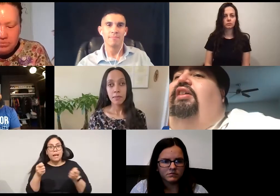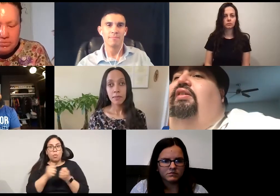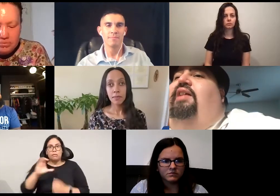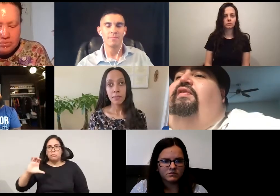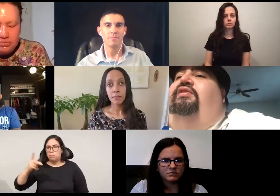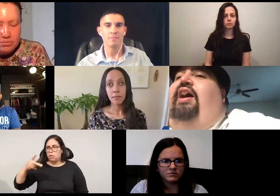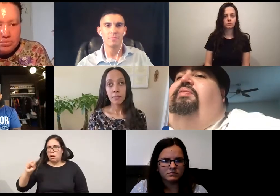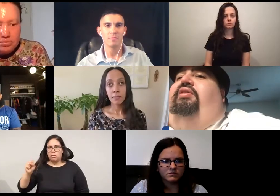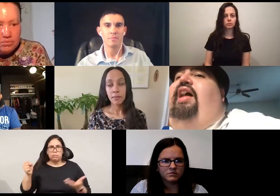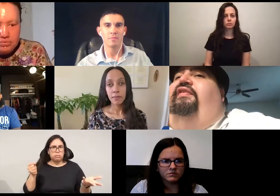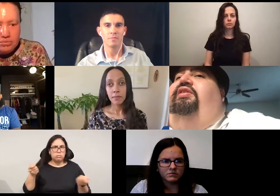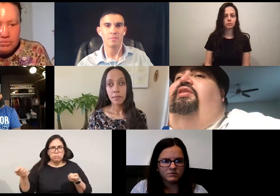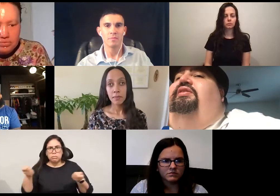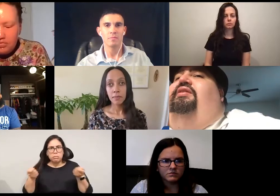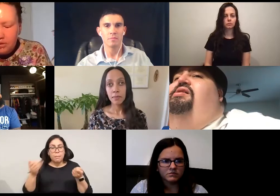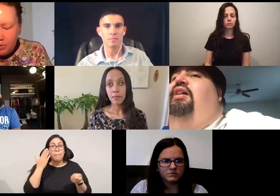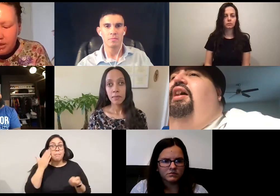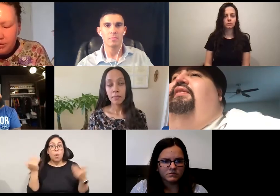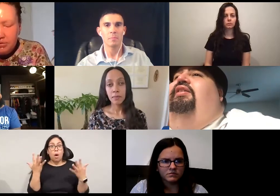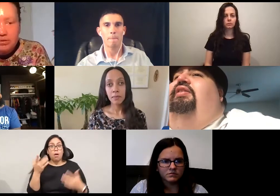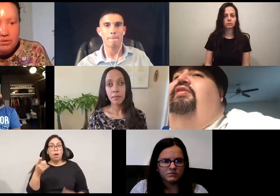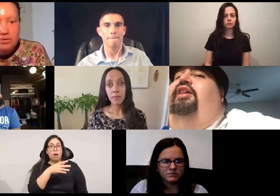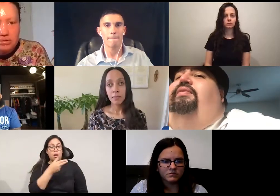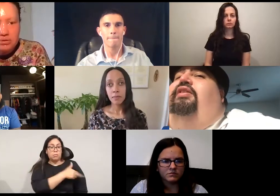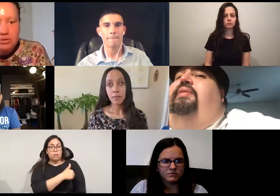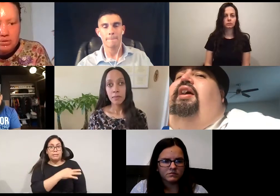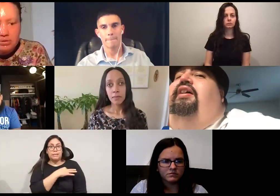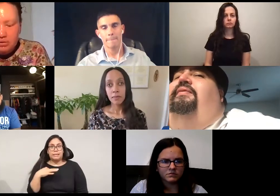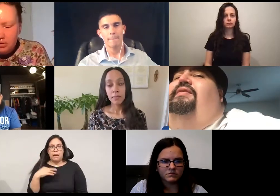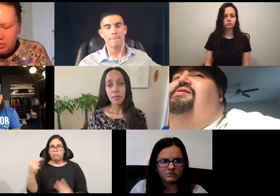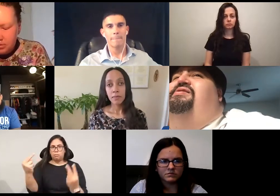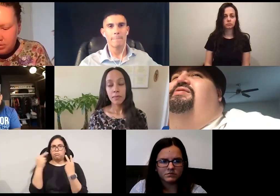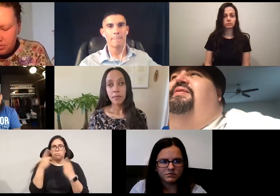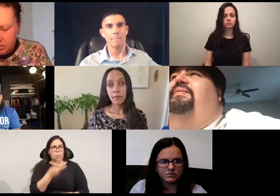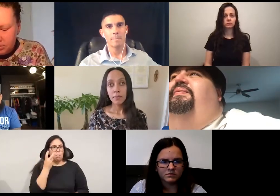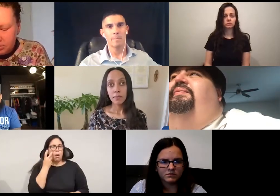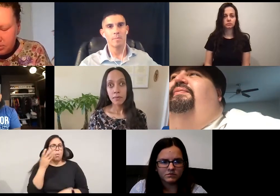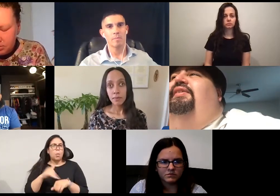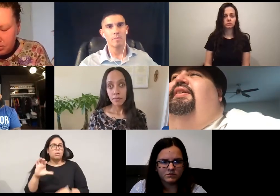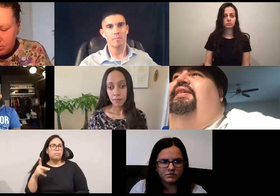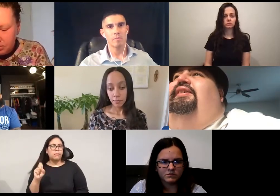on the ignorance of a few hospital staff. And this is Daniel, and I'm done speaking.